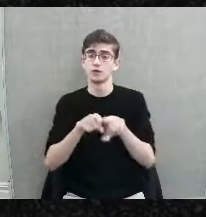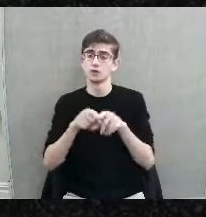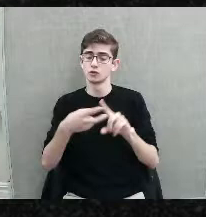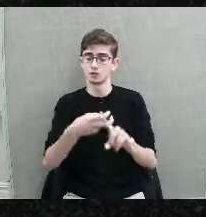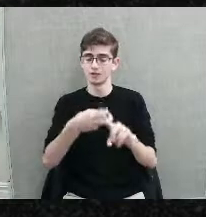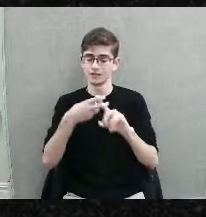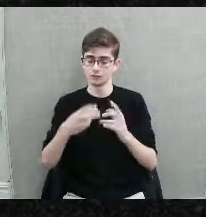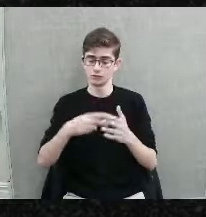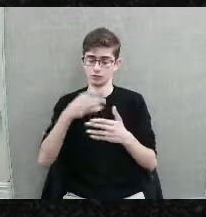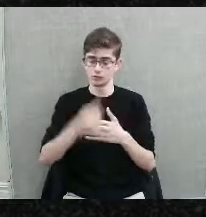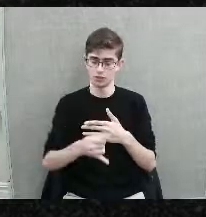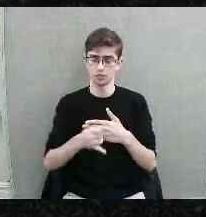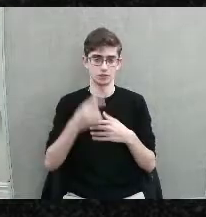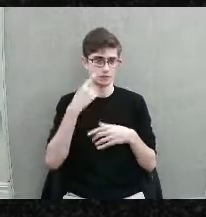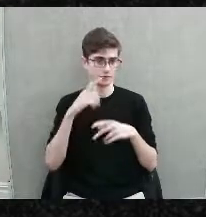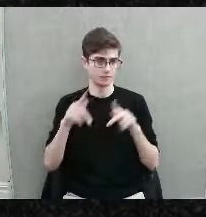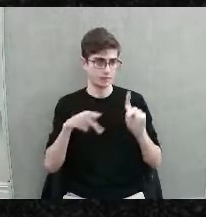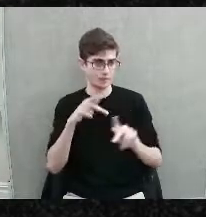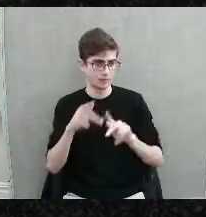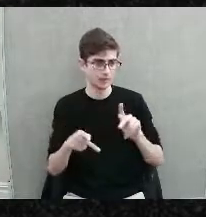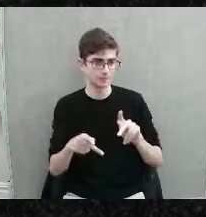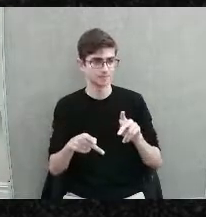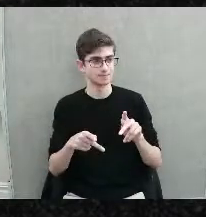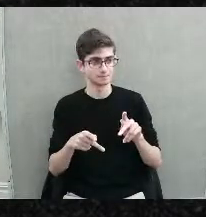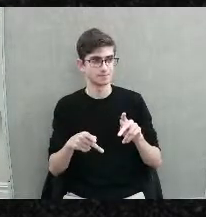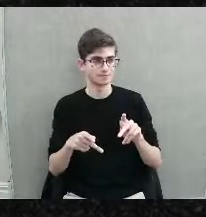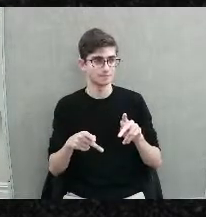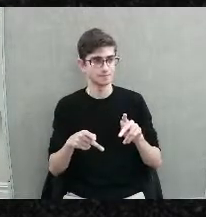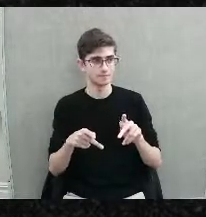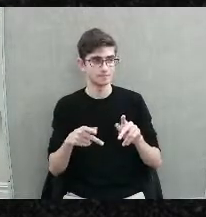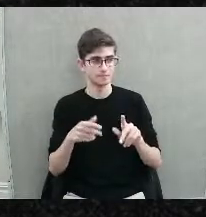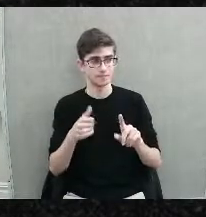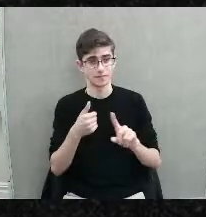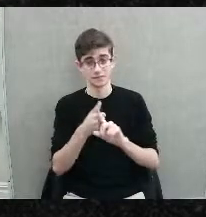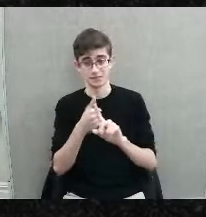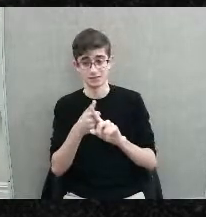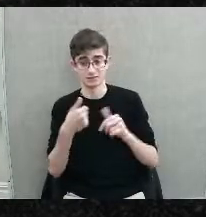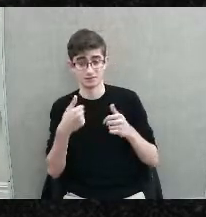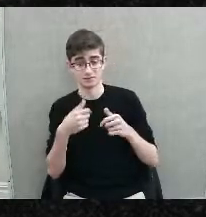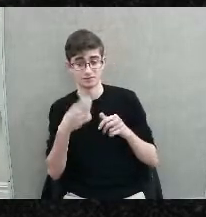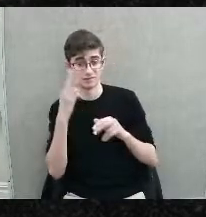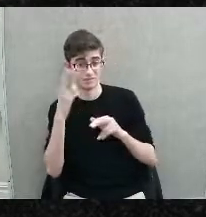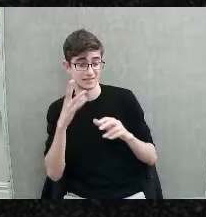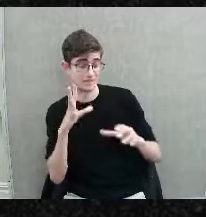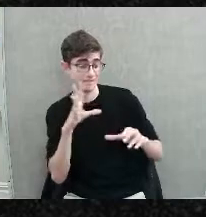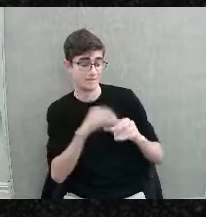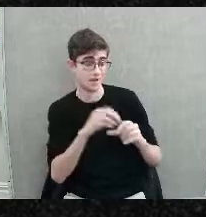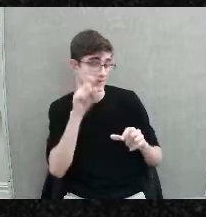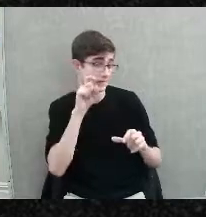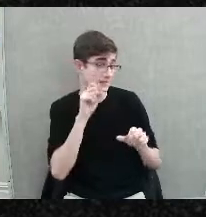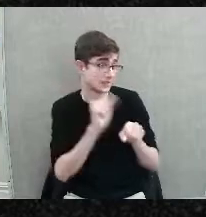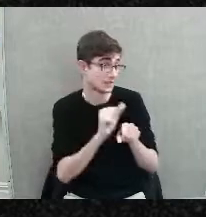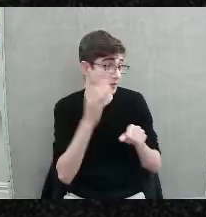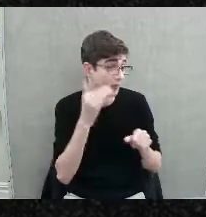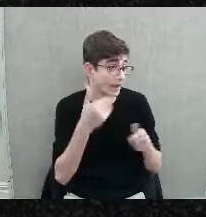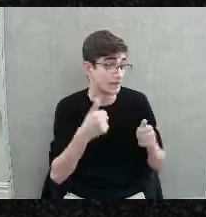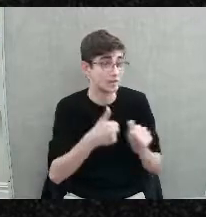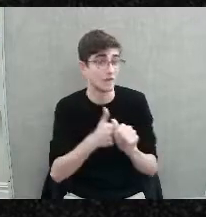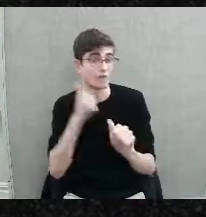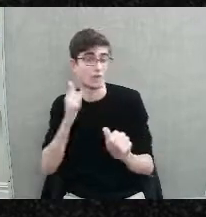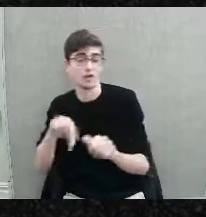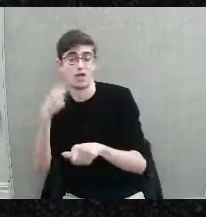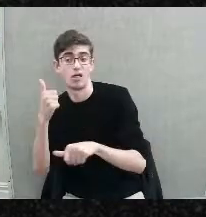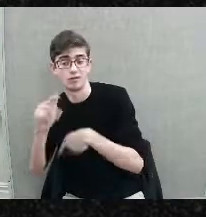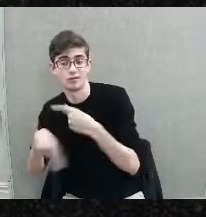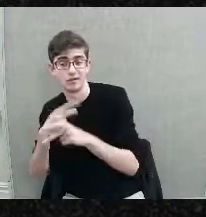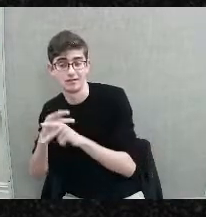people who, generally found themselves engaged in sex work to avoid other forms of low-wage labor were shunted back into